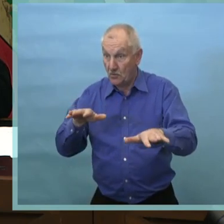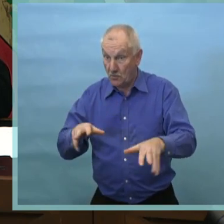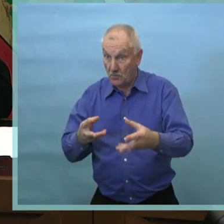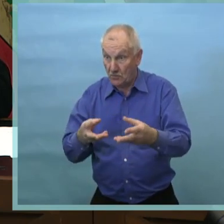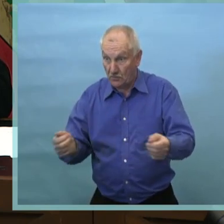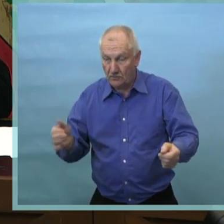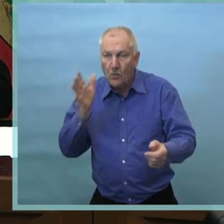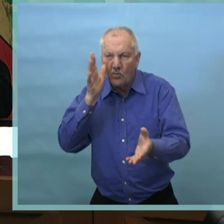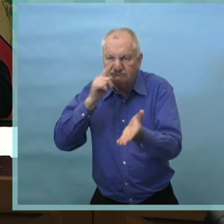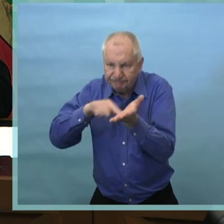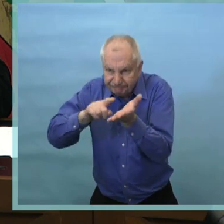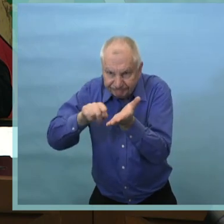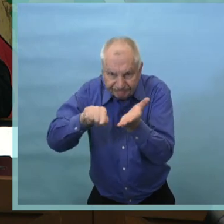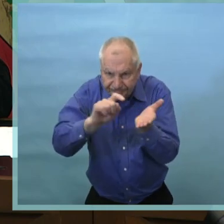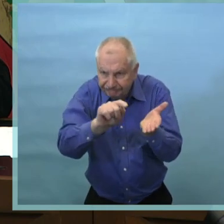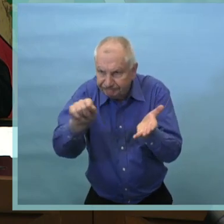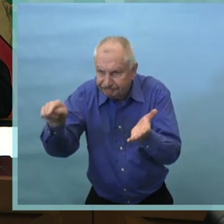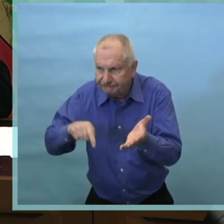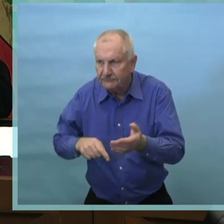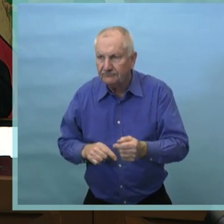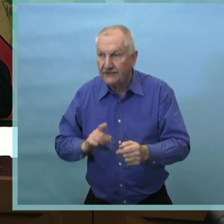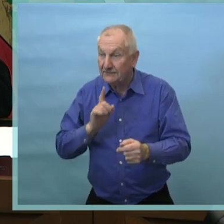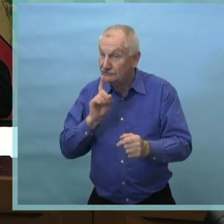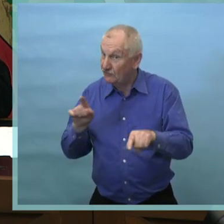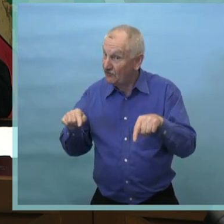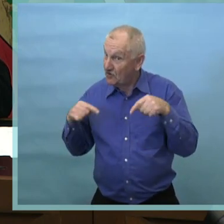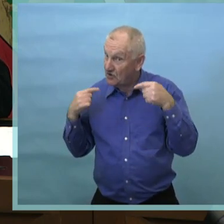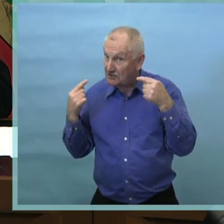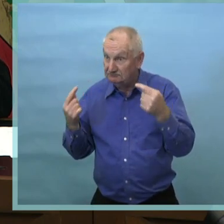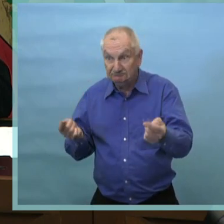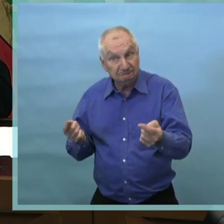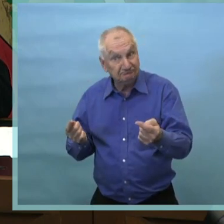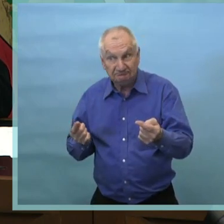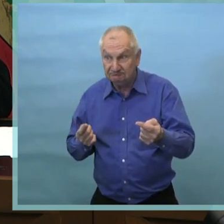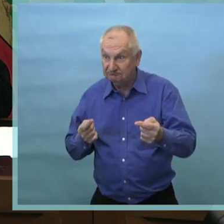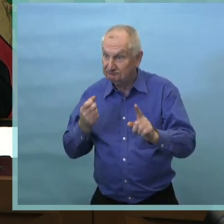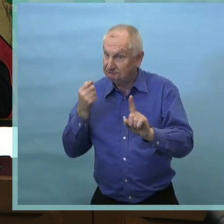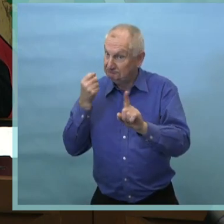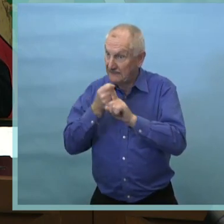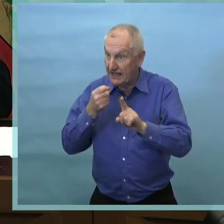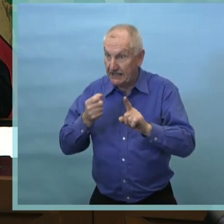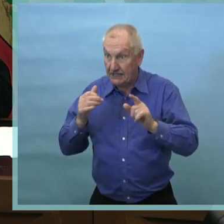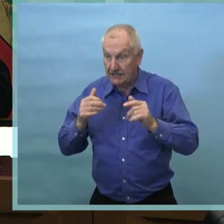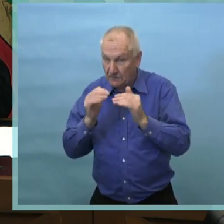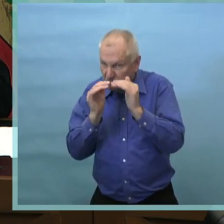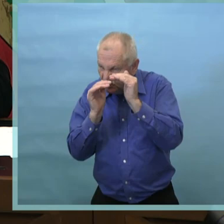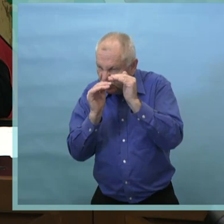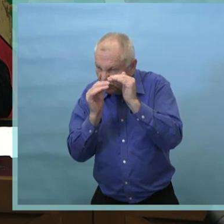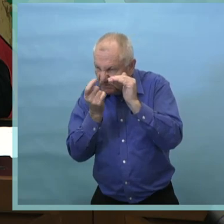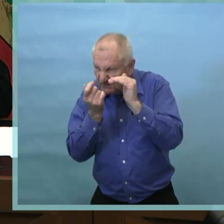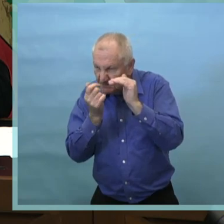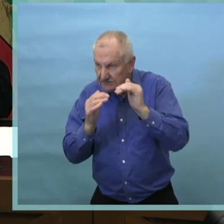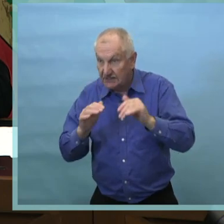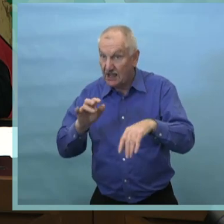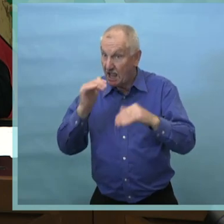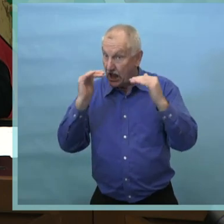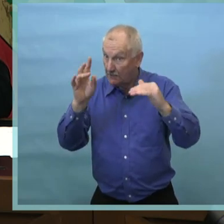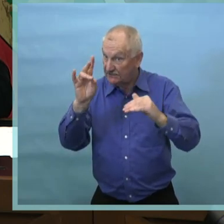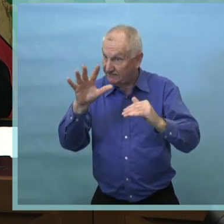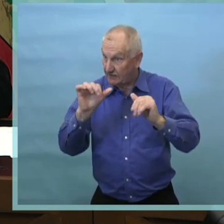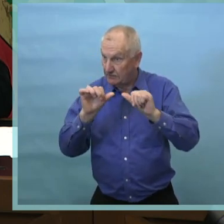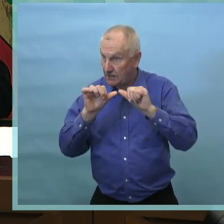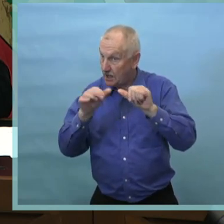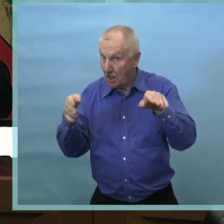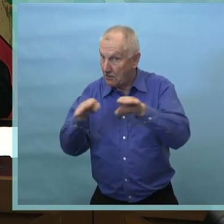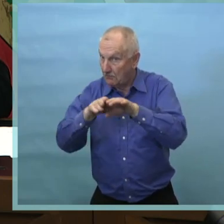say the impact has been minor. The fact that we can keep Highway 75 open is a big thing for us as